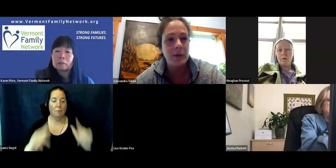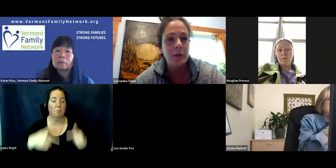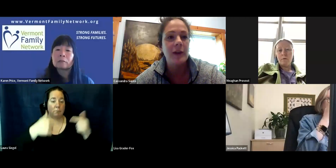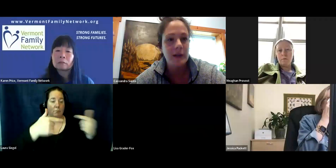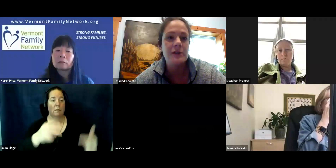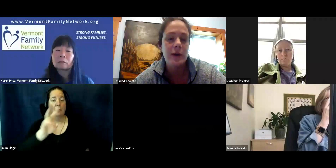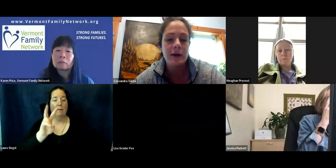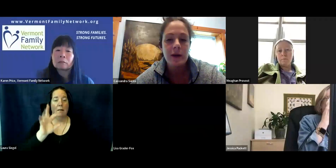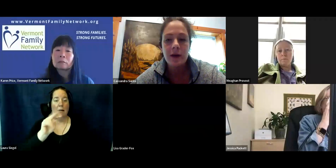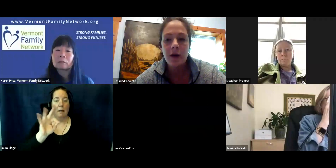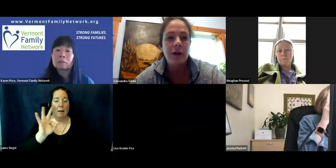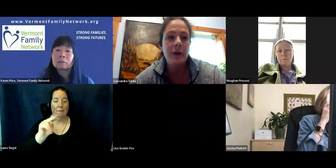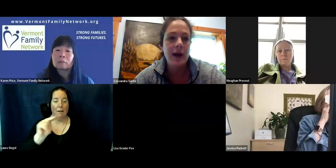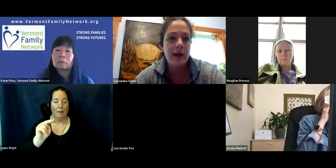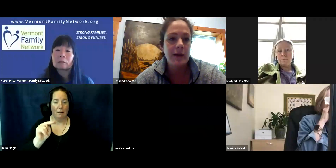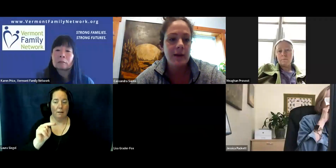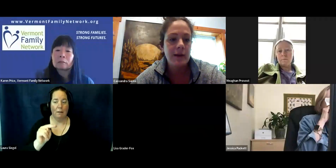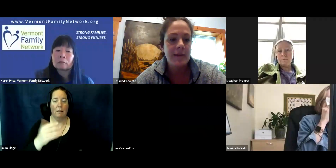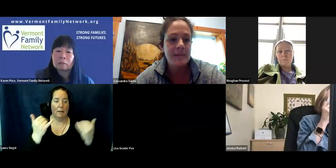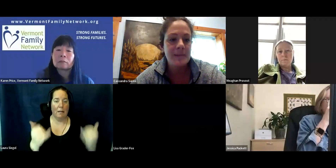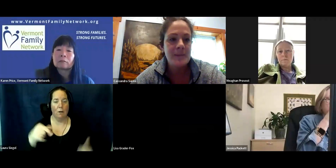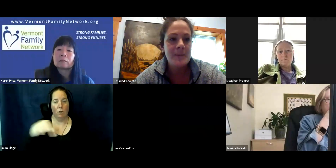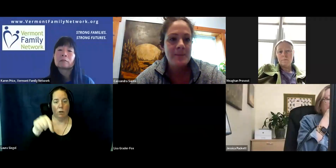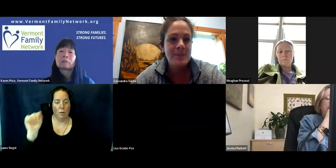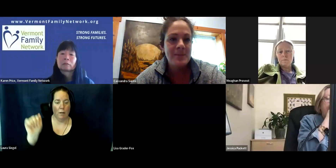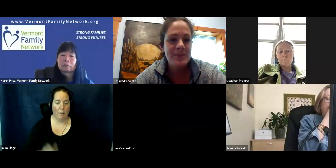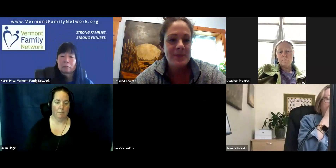And I think we're moving into our Q&A.